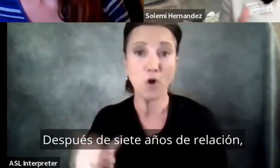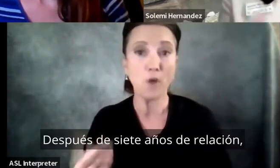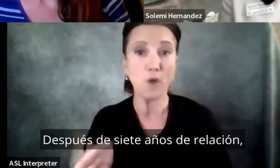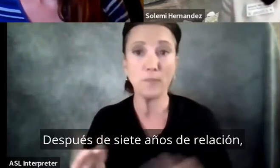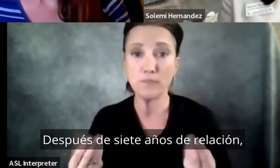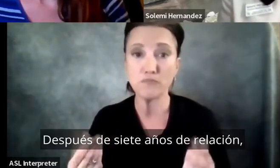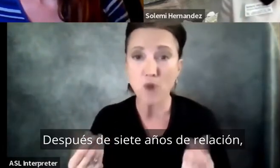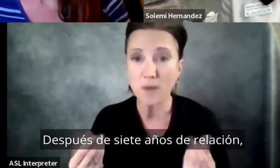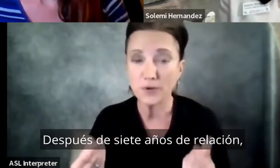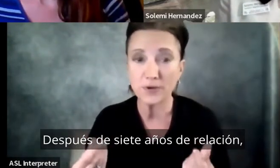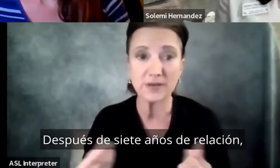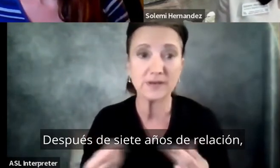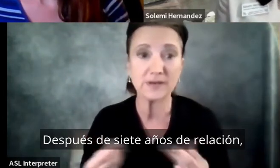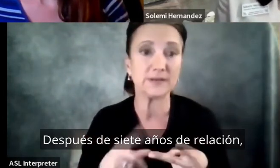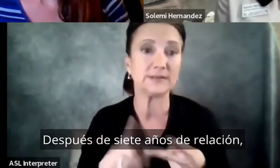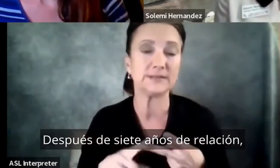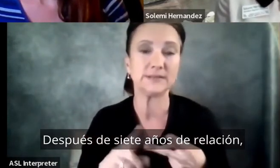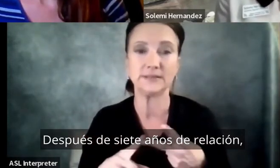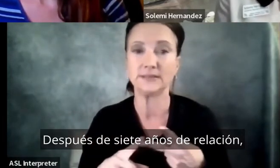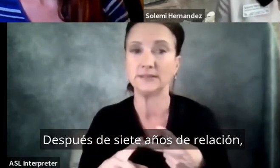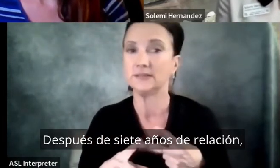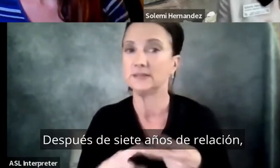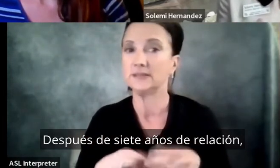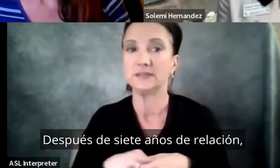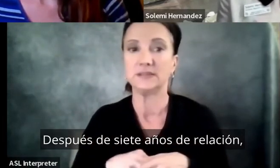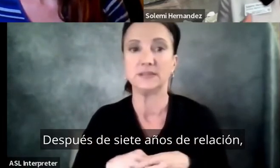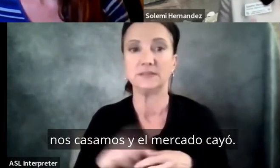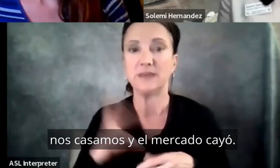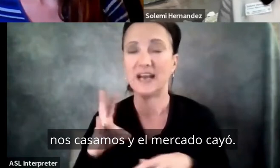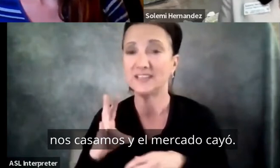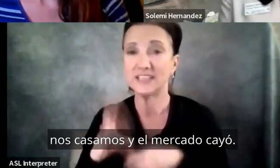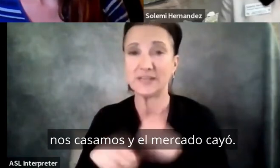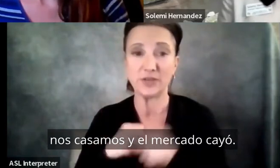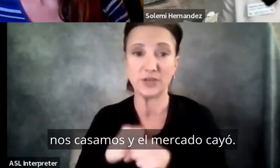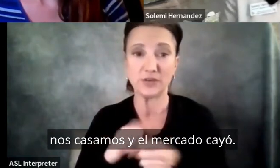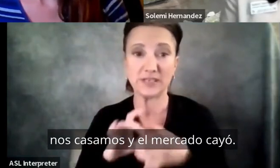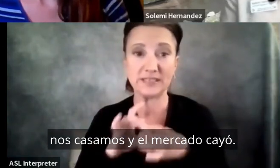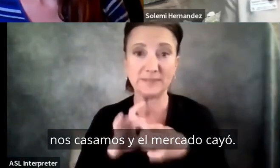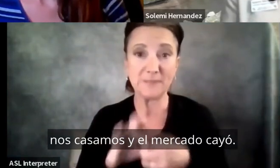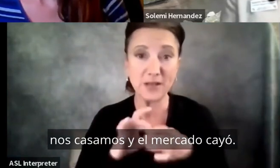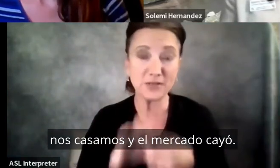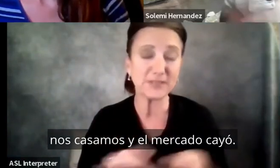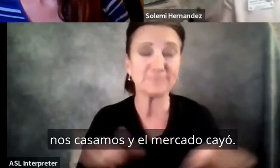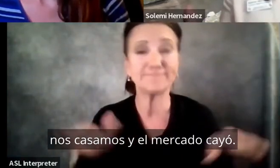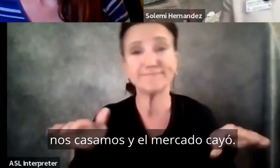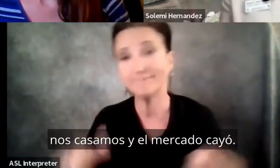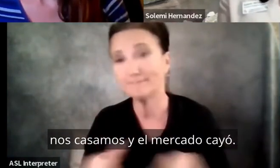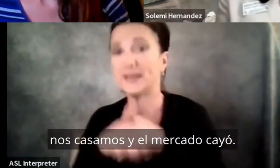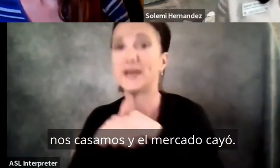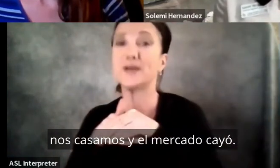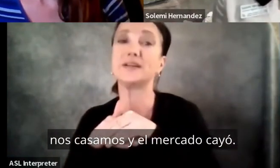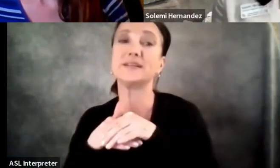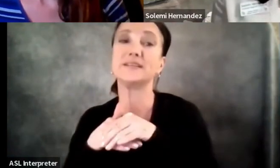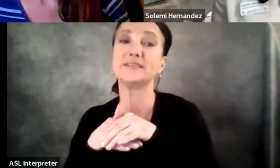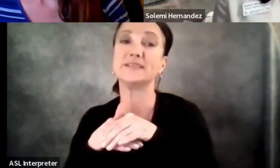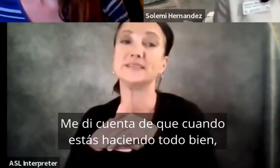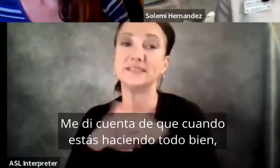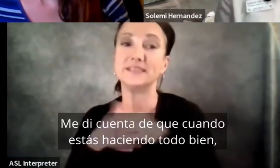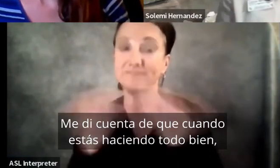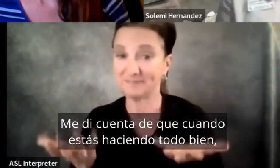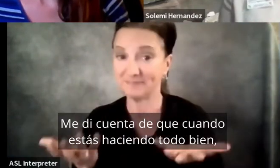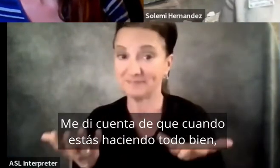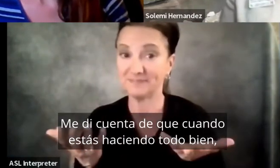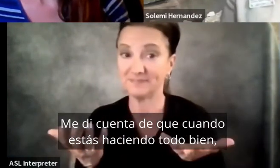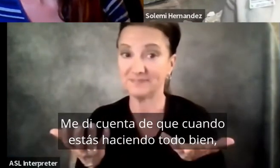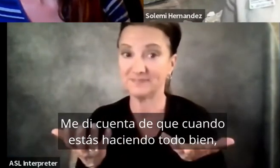know, after a 7-year relationship, we got married and the market fell.